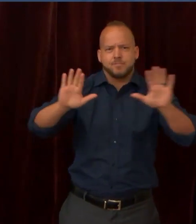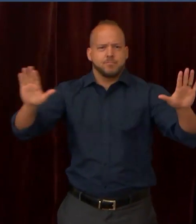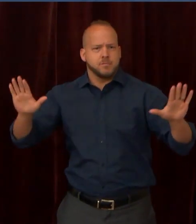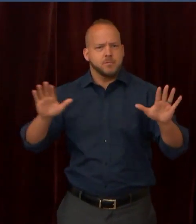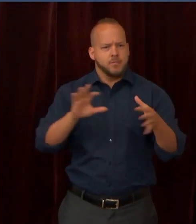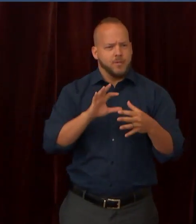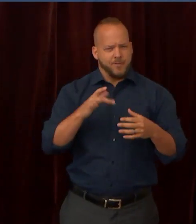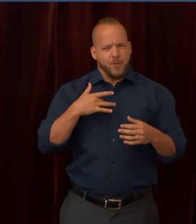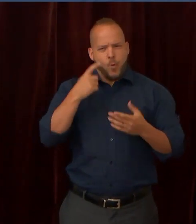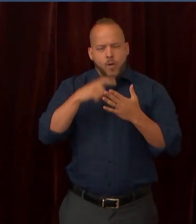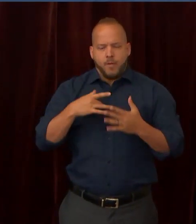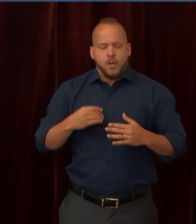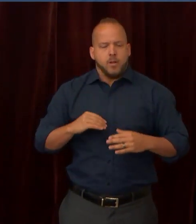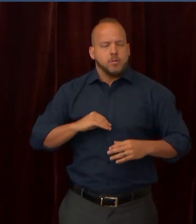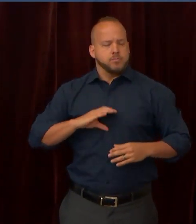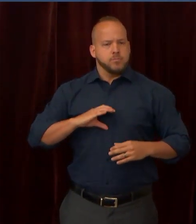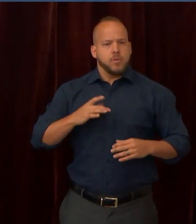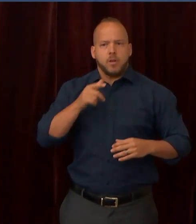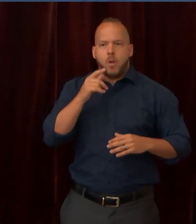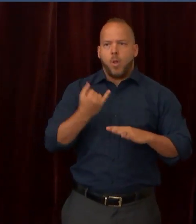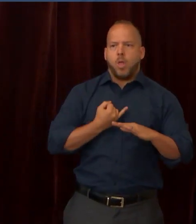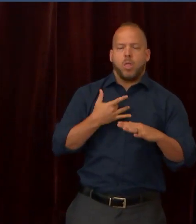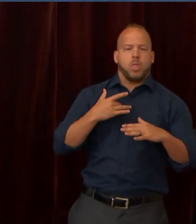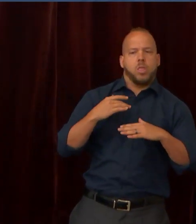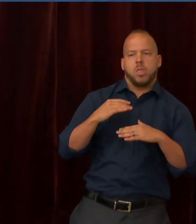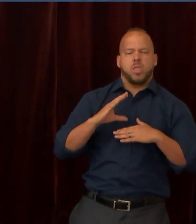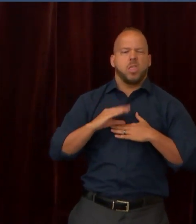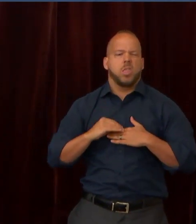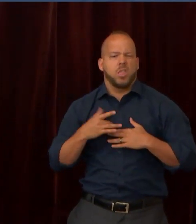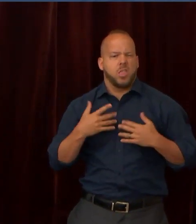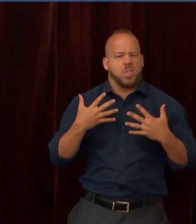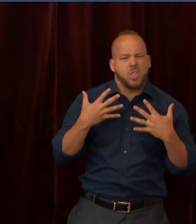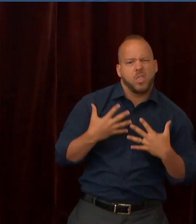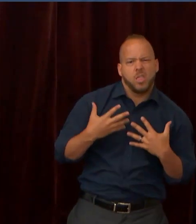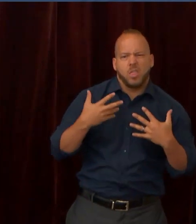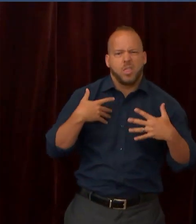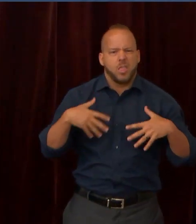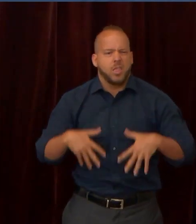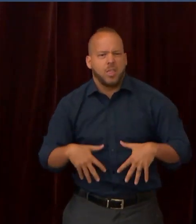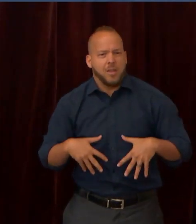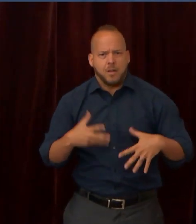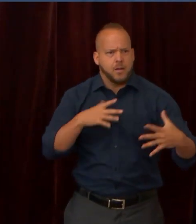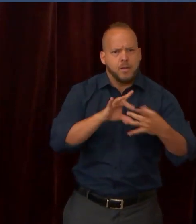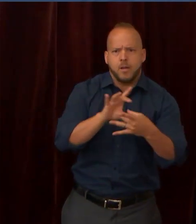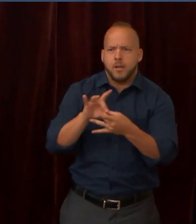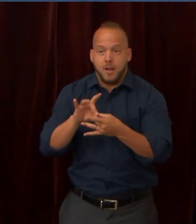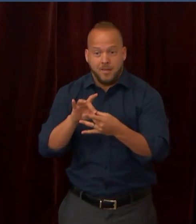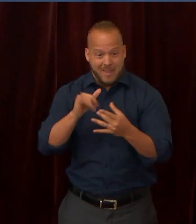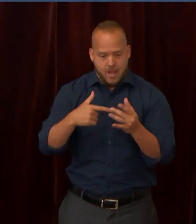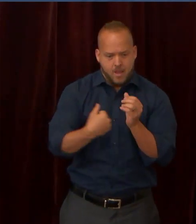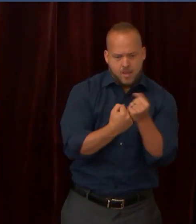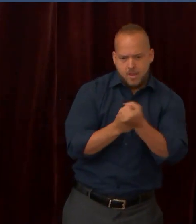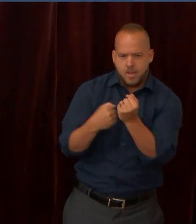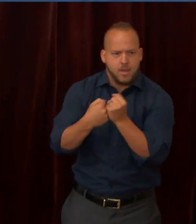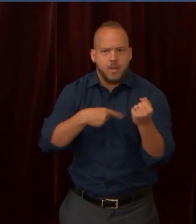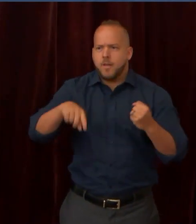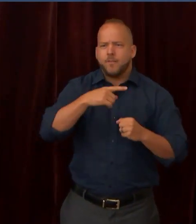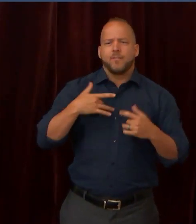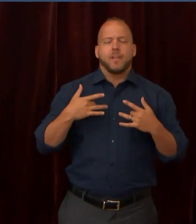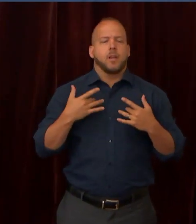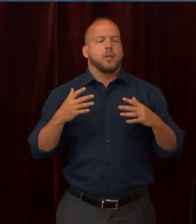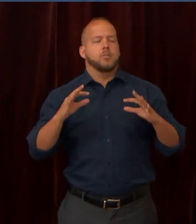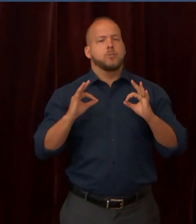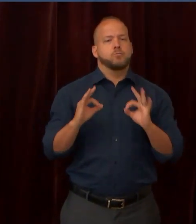these organizations be very active in helping their neighbors, not just those that are in their congregations. But